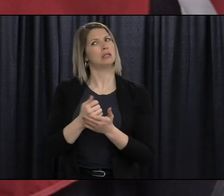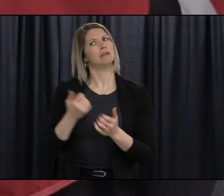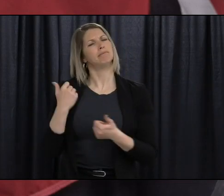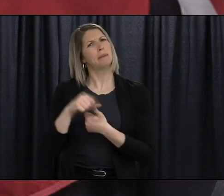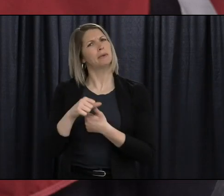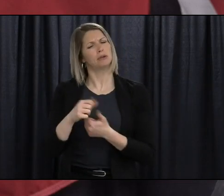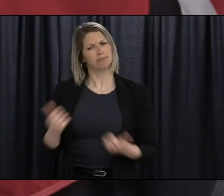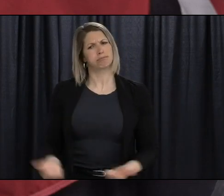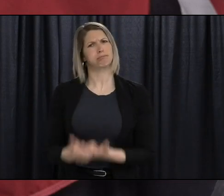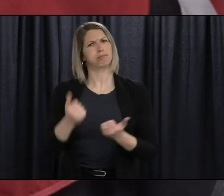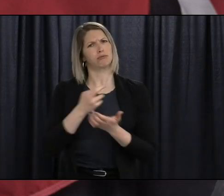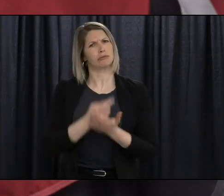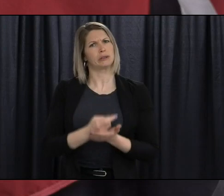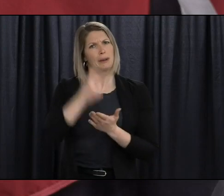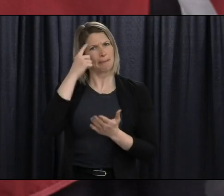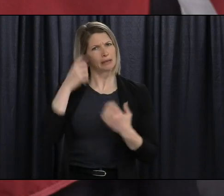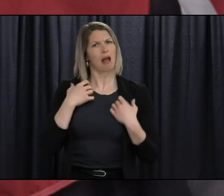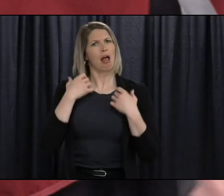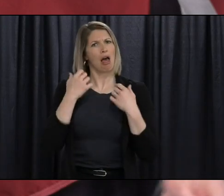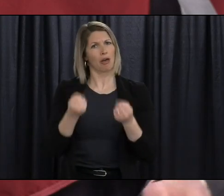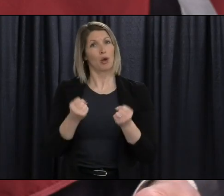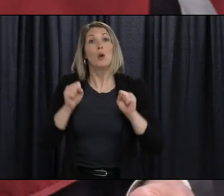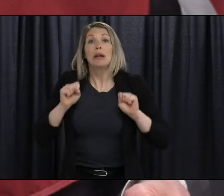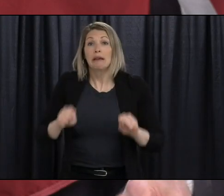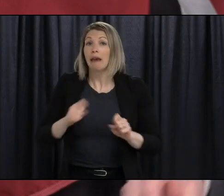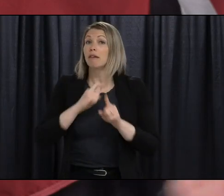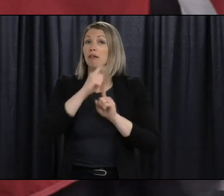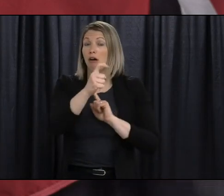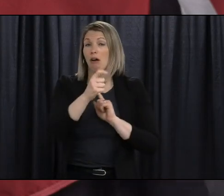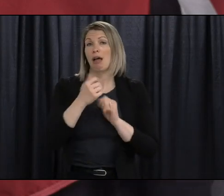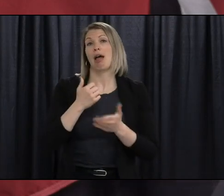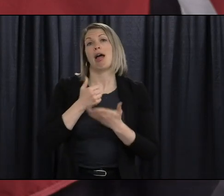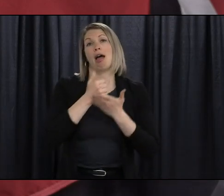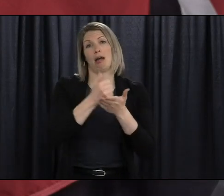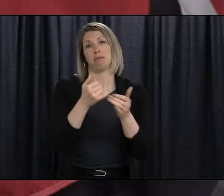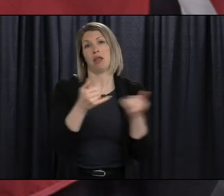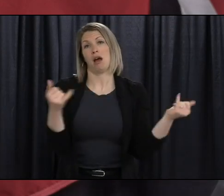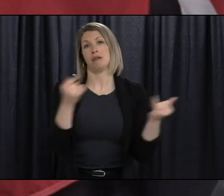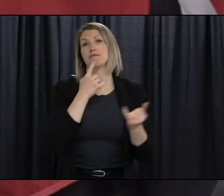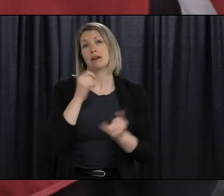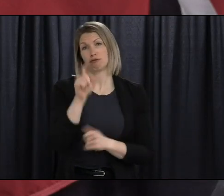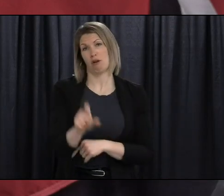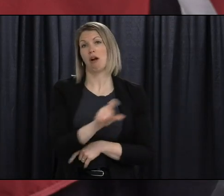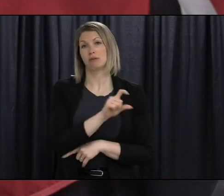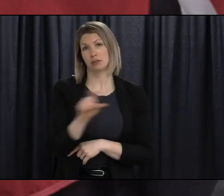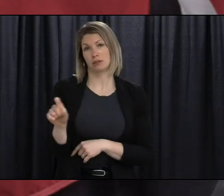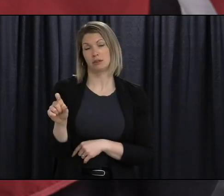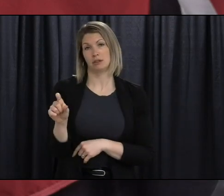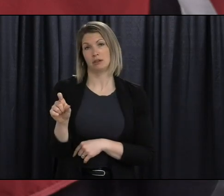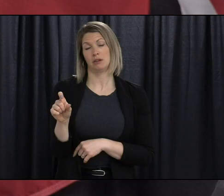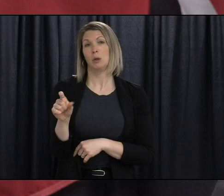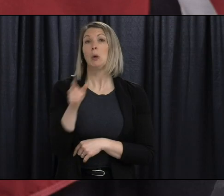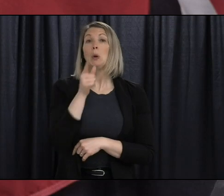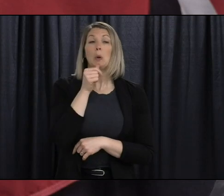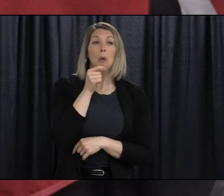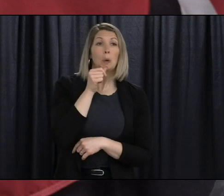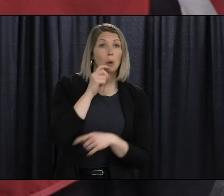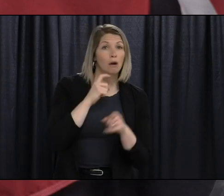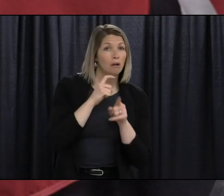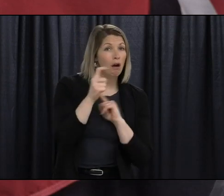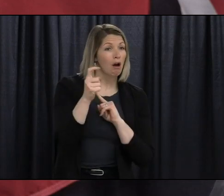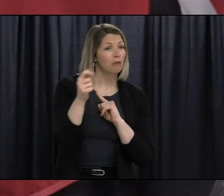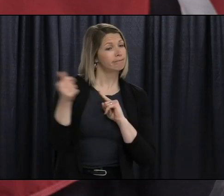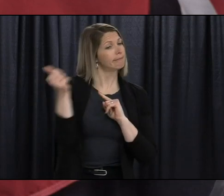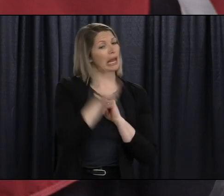supports is available by calling the Red Cross helpline. This service is available to all residents and visitors